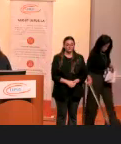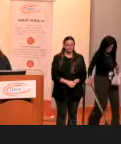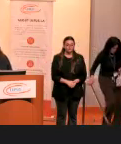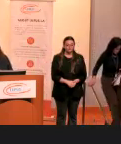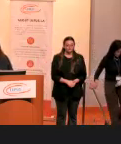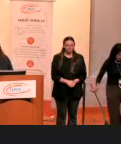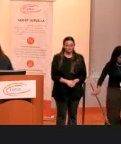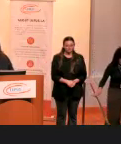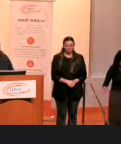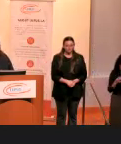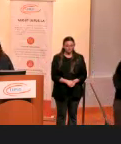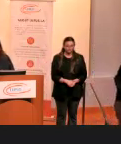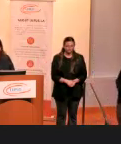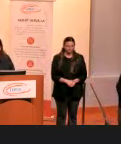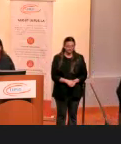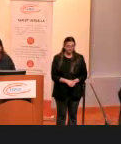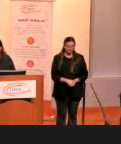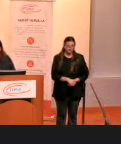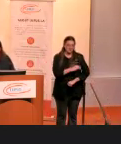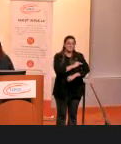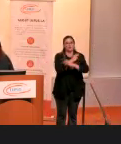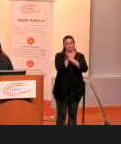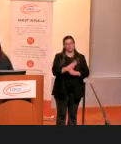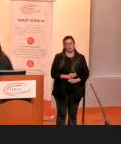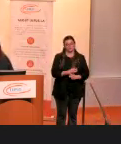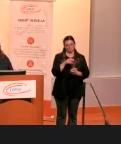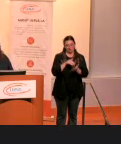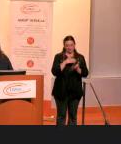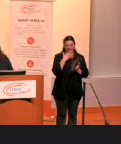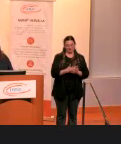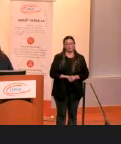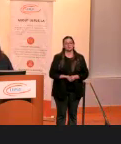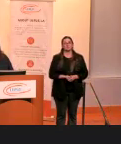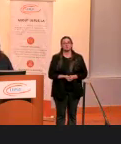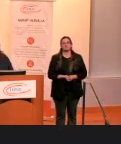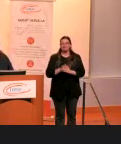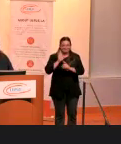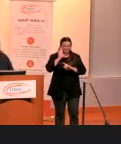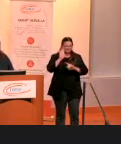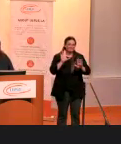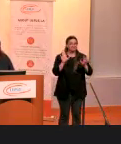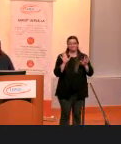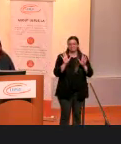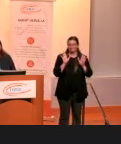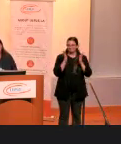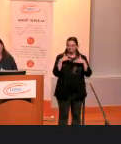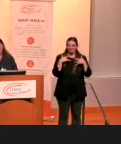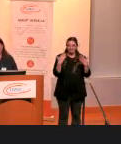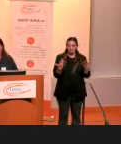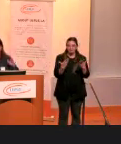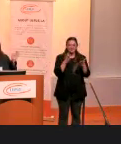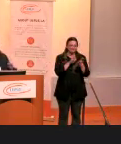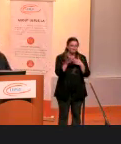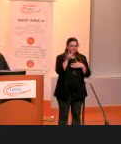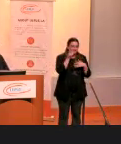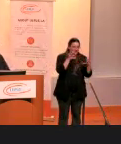Thank you very much. Hopefully we'll keep everybody awake after our nice lunches that we just had. So